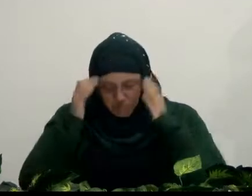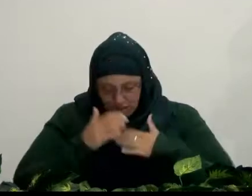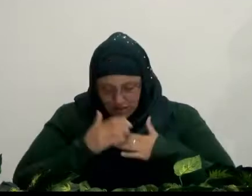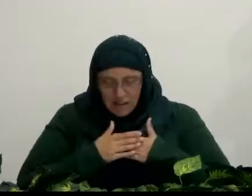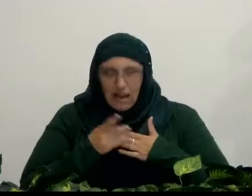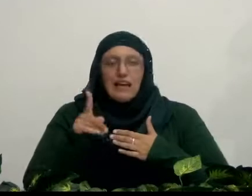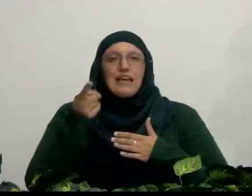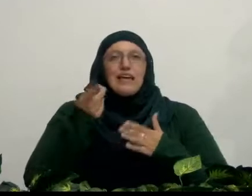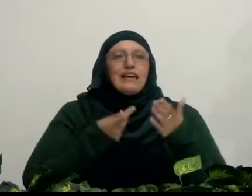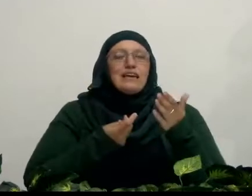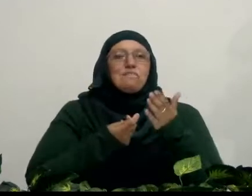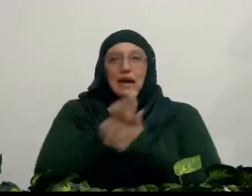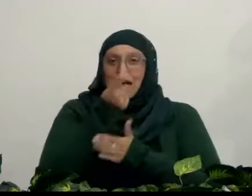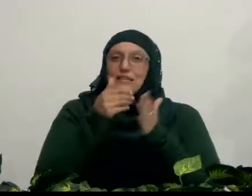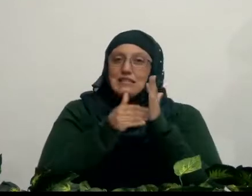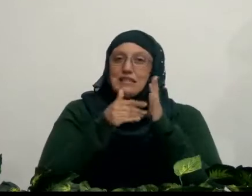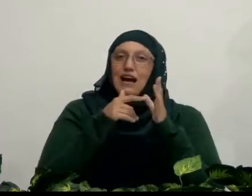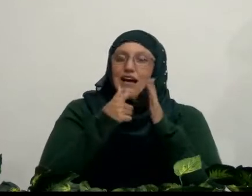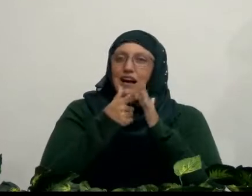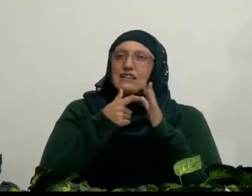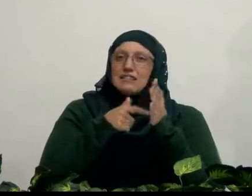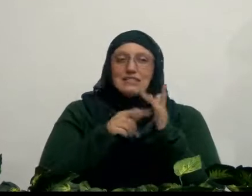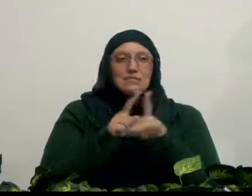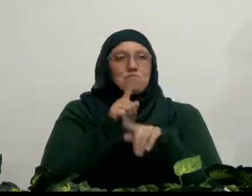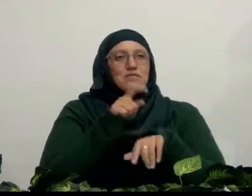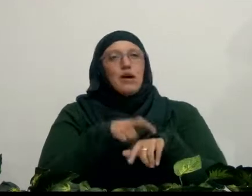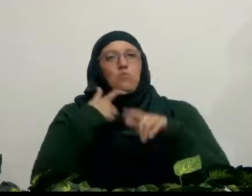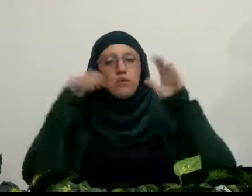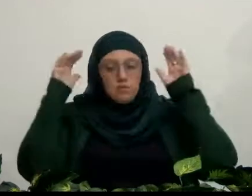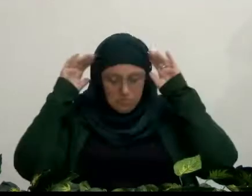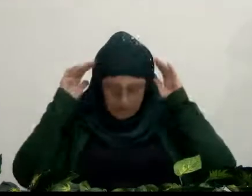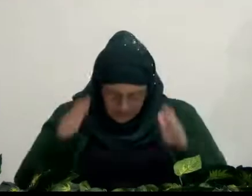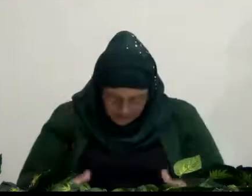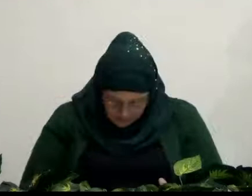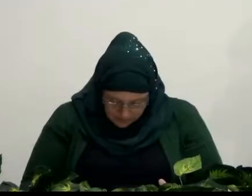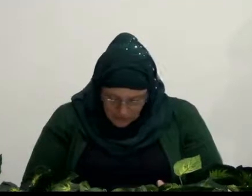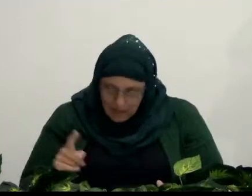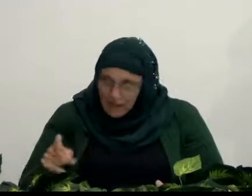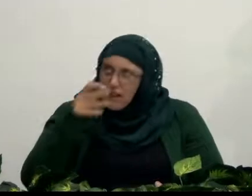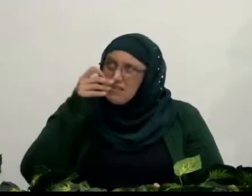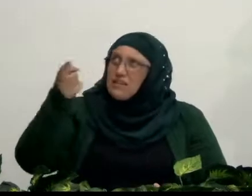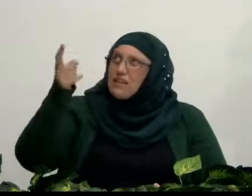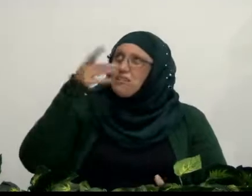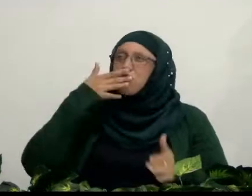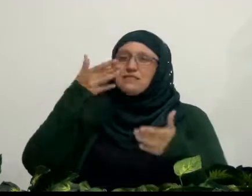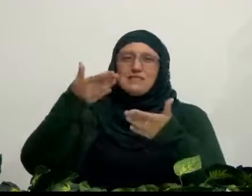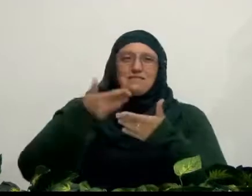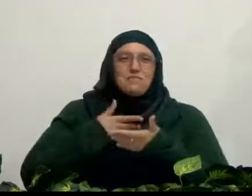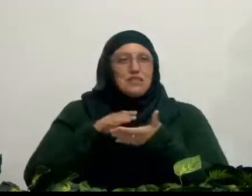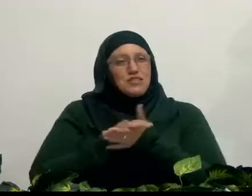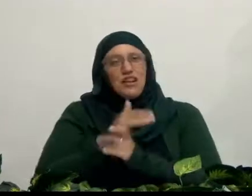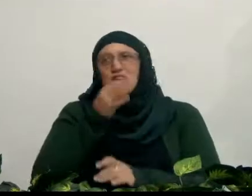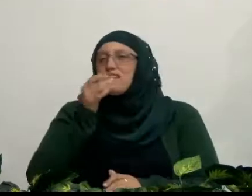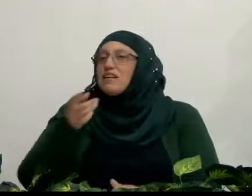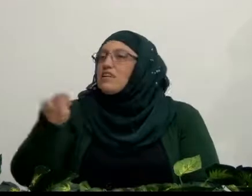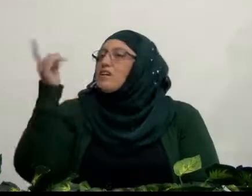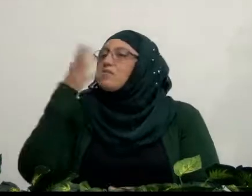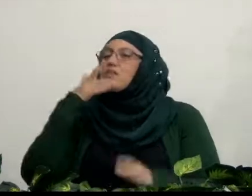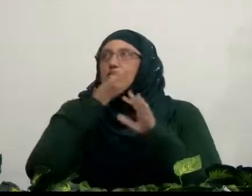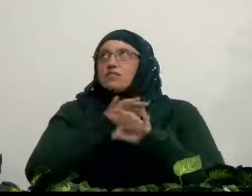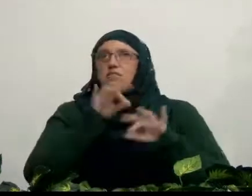down, who seeks the pleasure of Allah, the Sublime, the Almighty, at all times. Salawat ala Muhammad wa ali